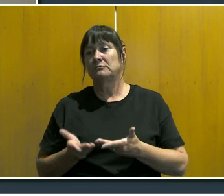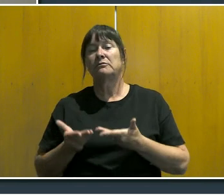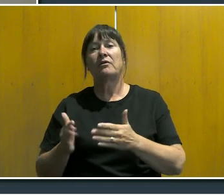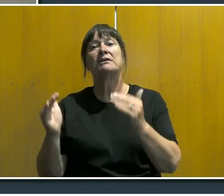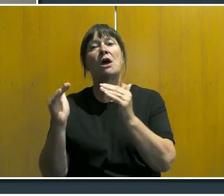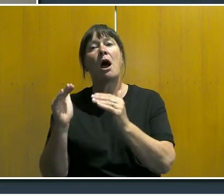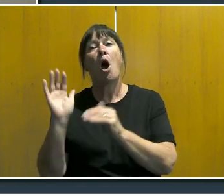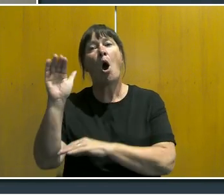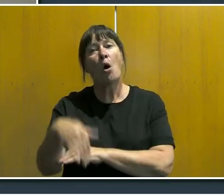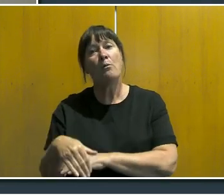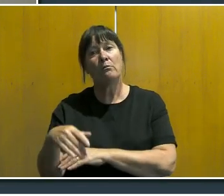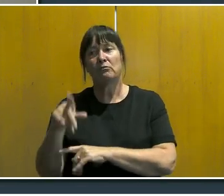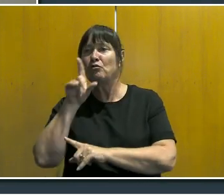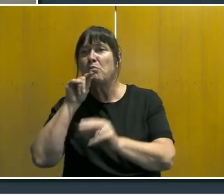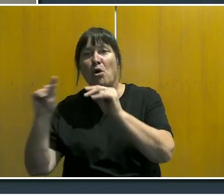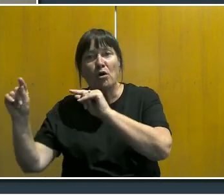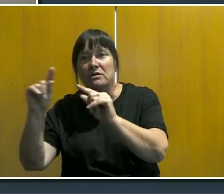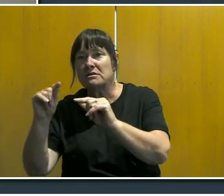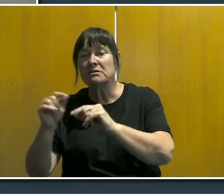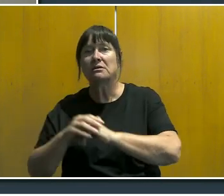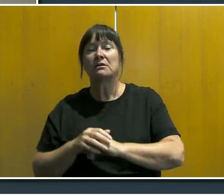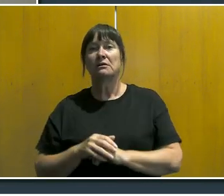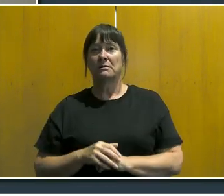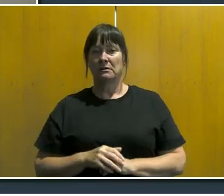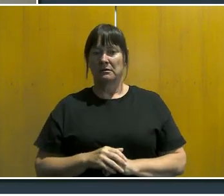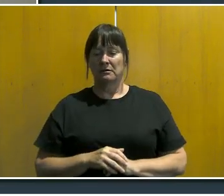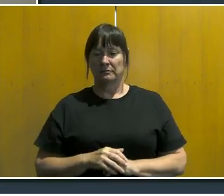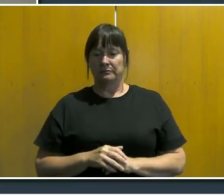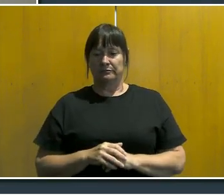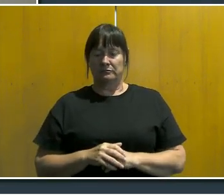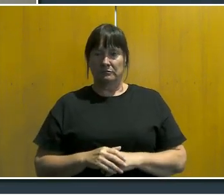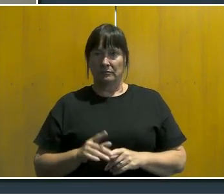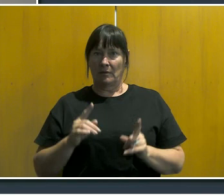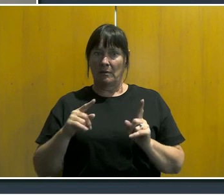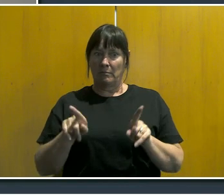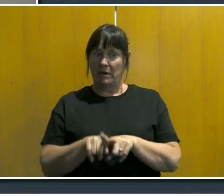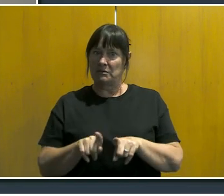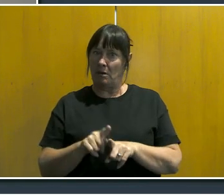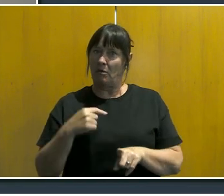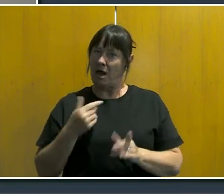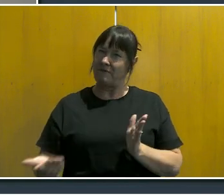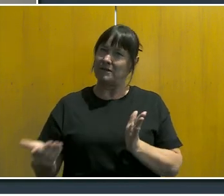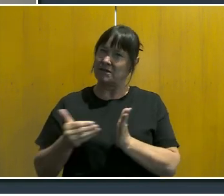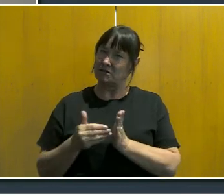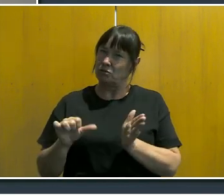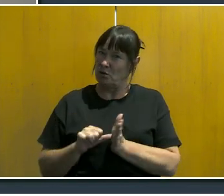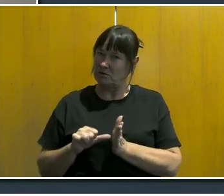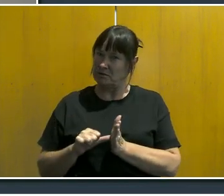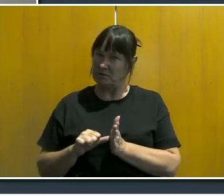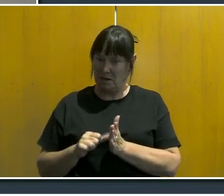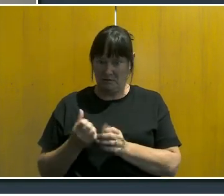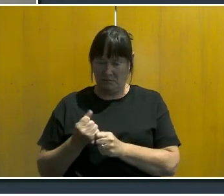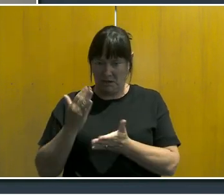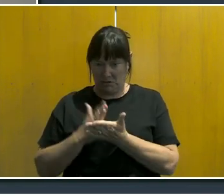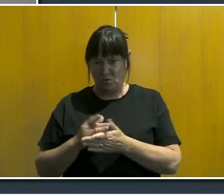life. But it also means I have to incur additional expense in keeping pests under control. And I